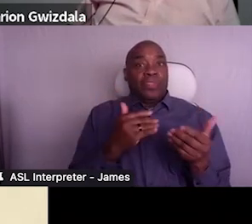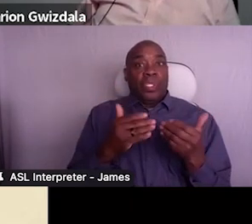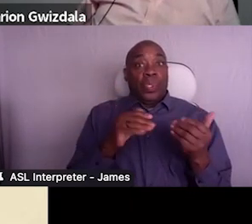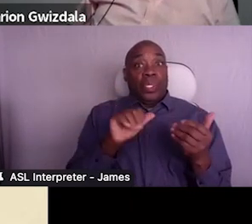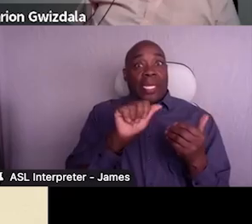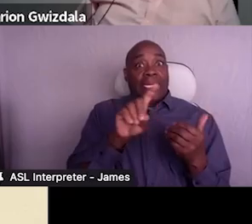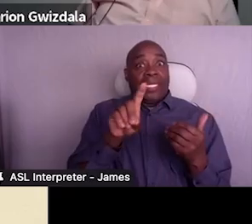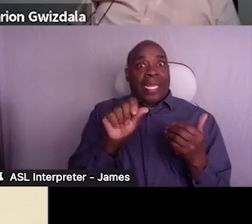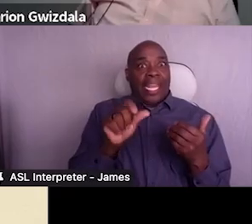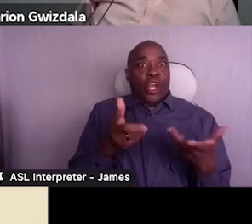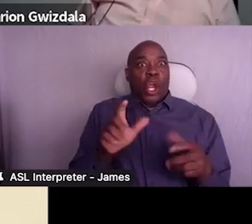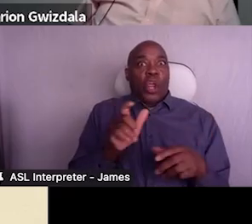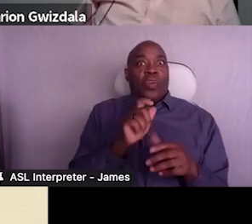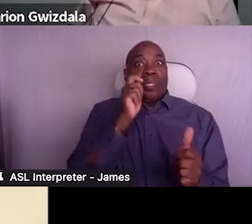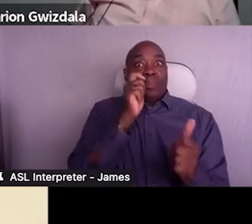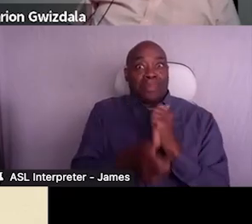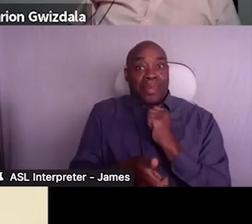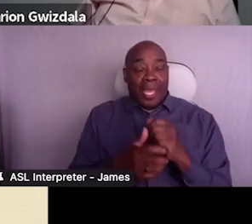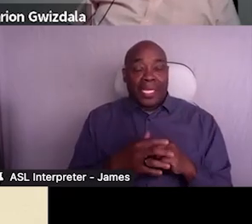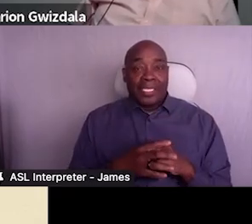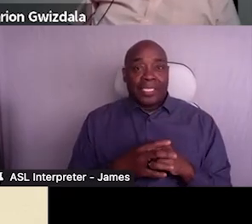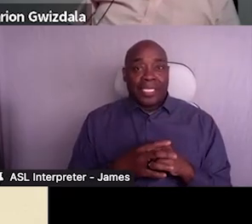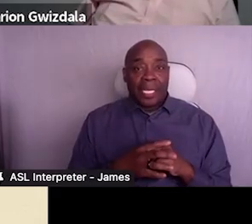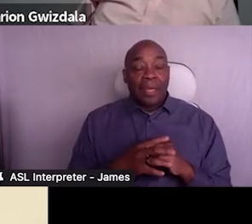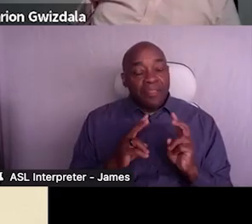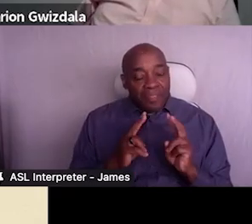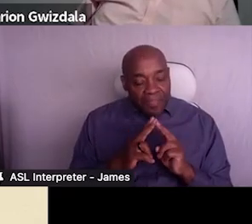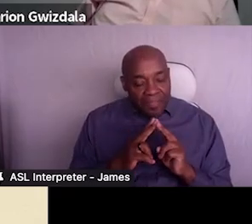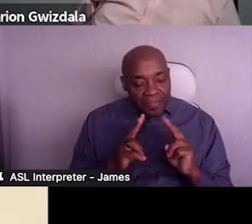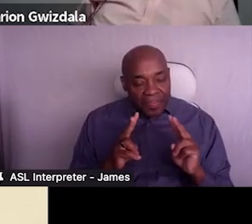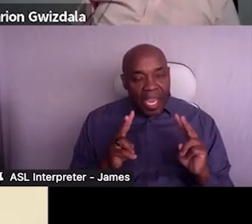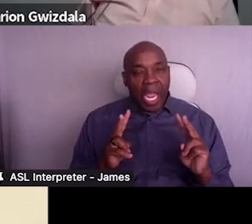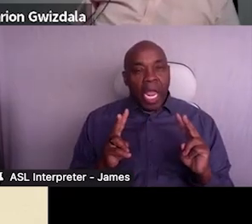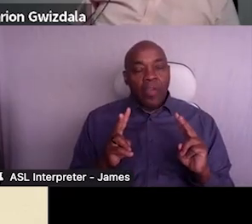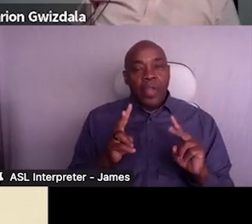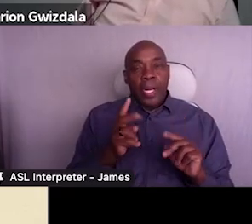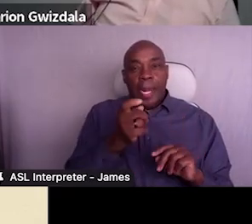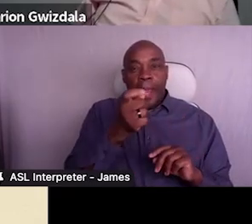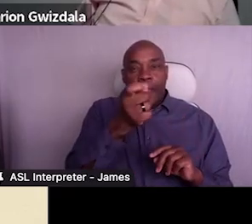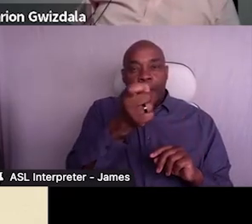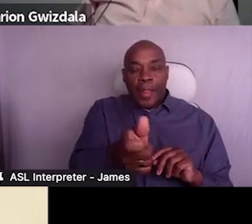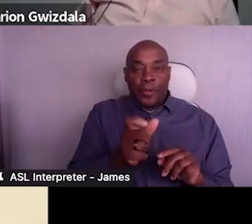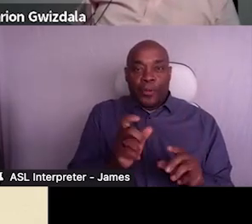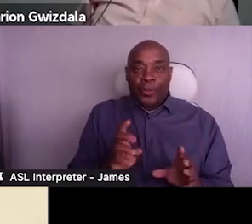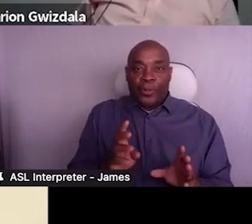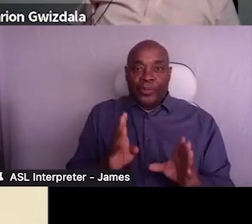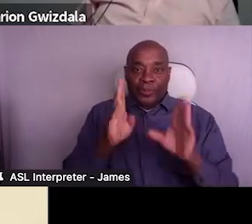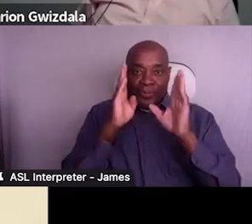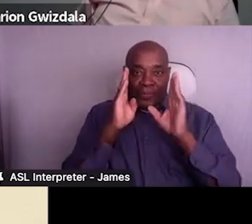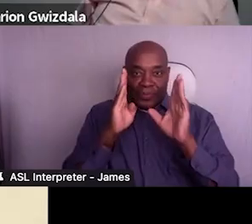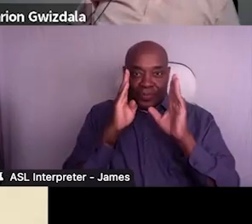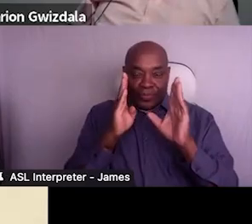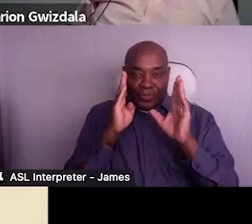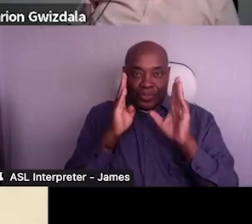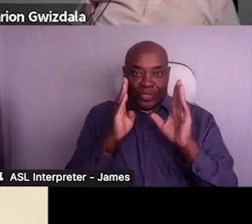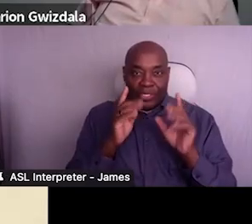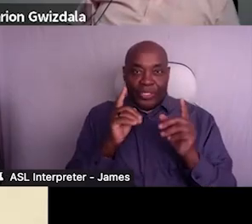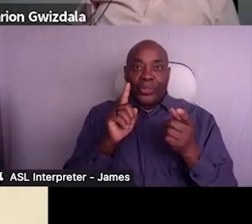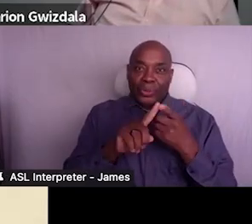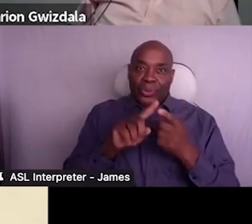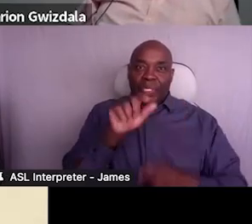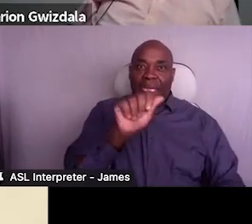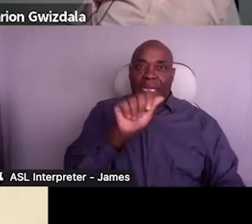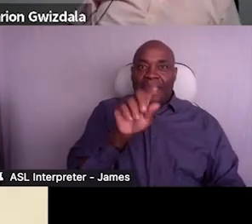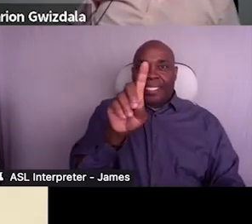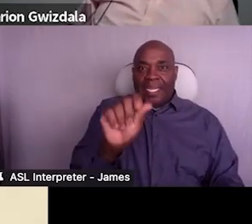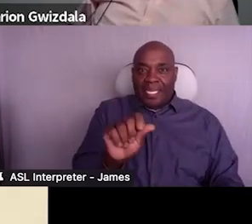had already been passed, very, very little attention was given to it. So one of